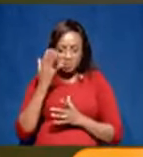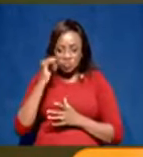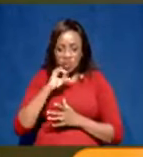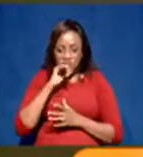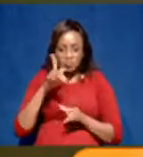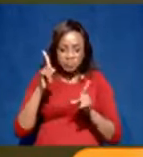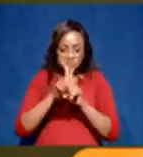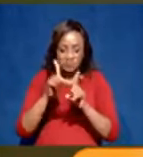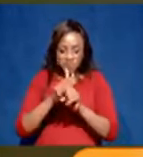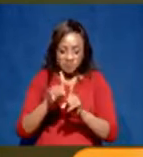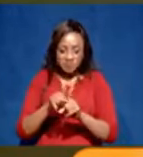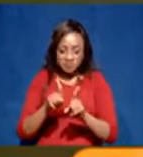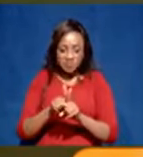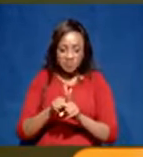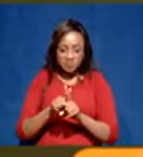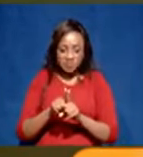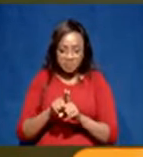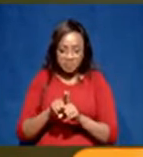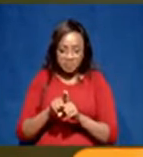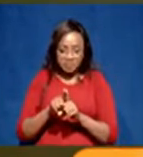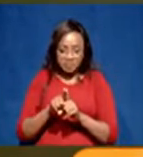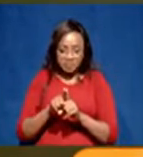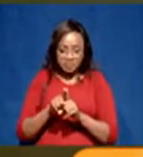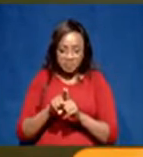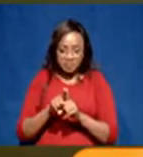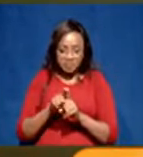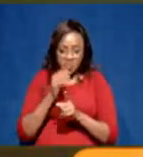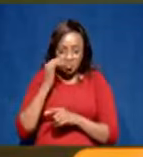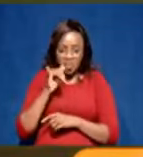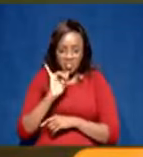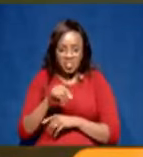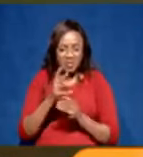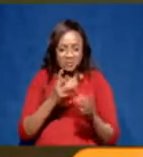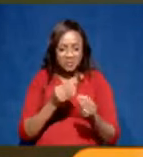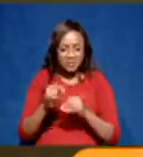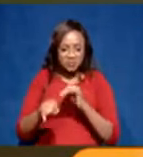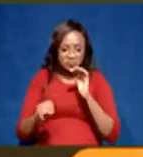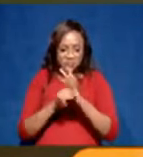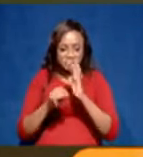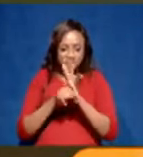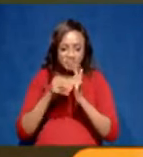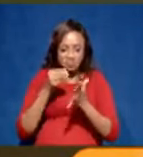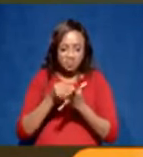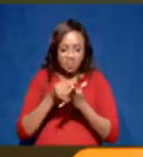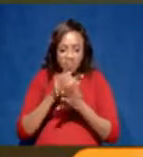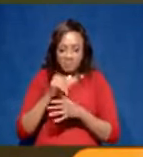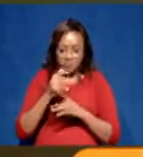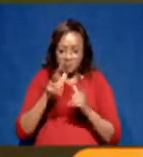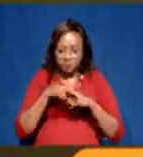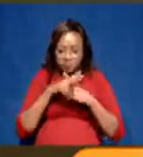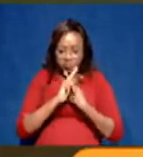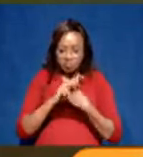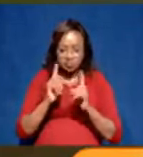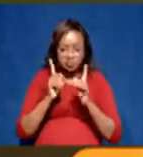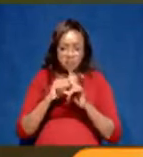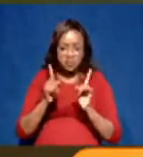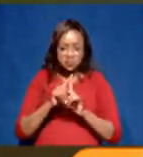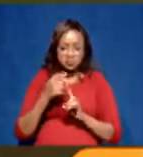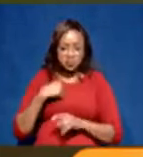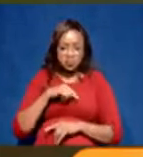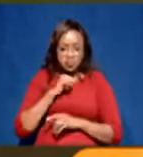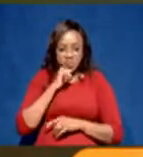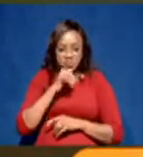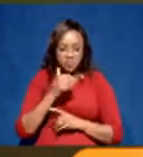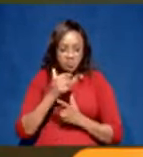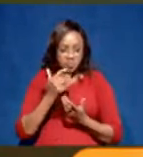NHIF targeting salaried Kenyans because it's easier to deduct the money at source? Then aren't we just back to square one with what you're saying in